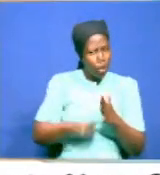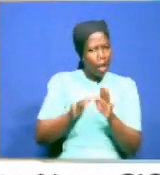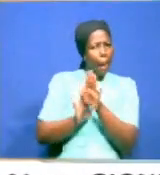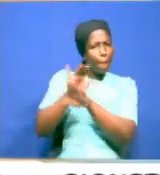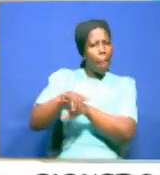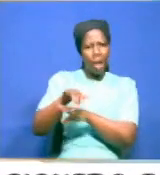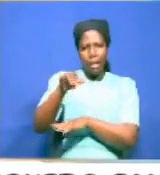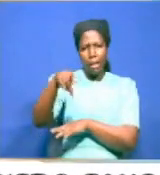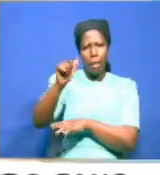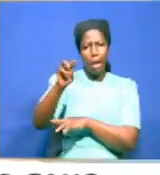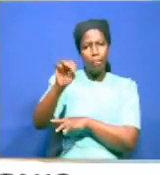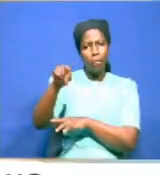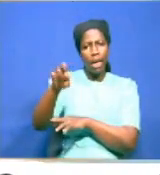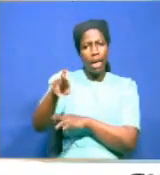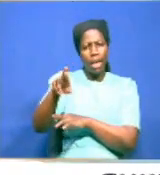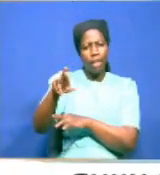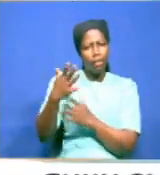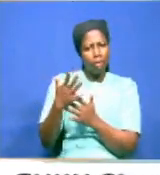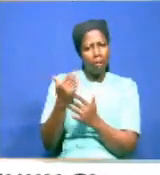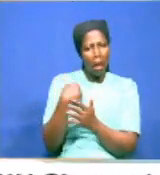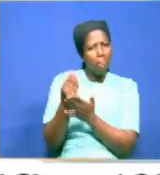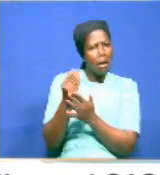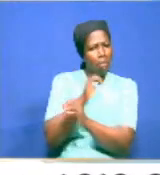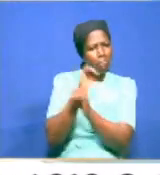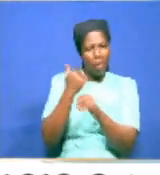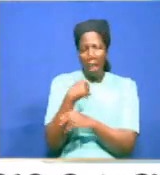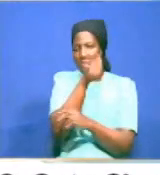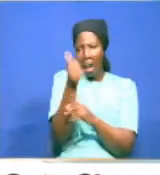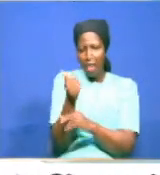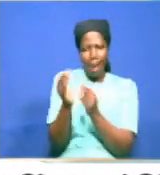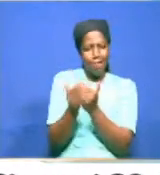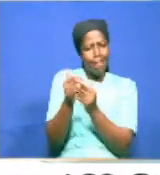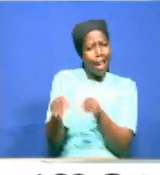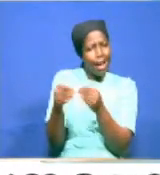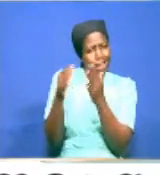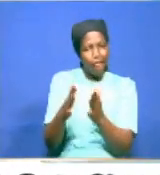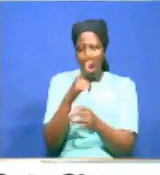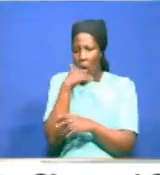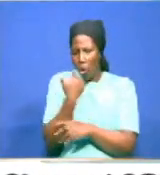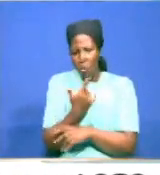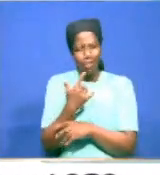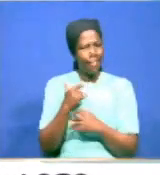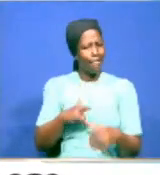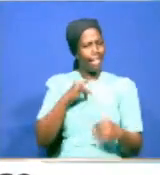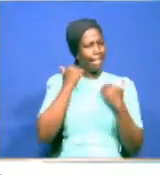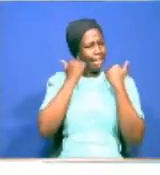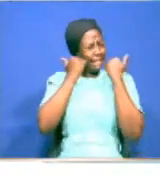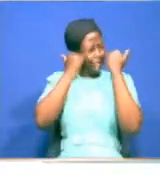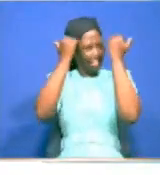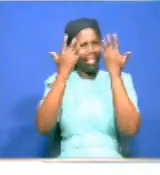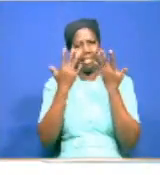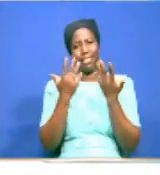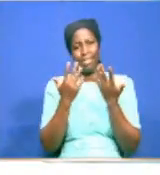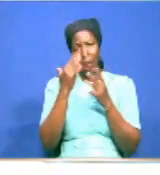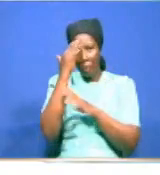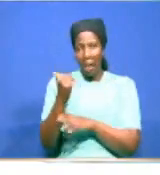pampers. You know, so there are some caregivers who now end up getting psychologically affected. Mm-hmm. That you're